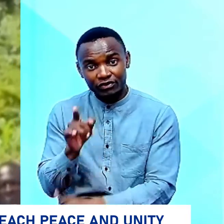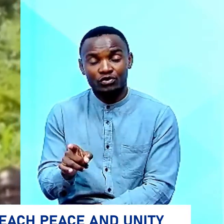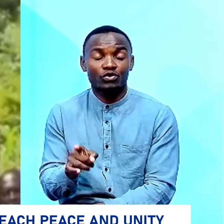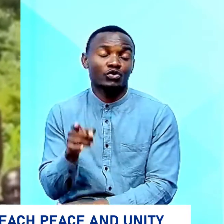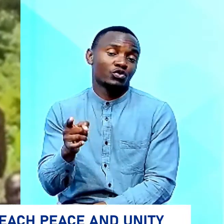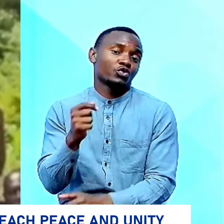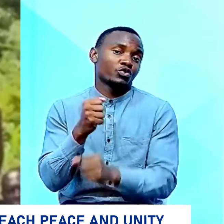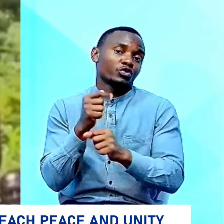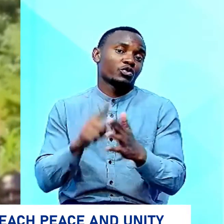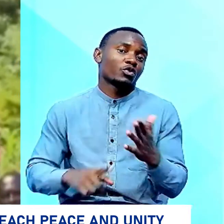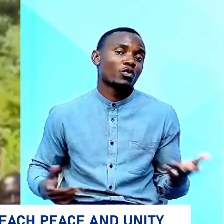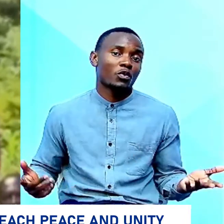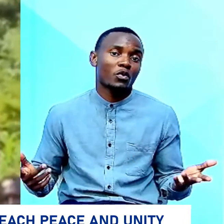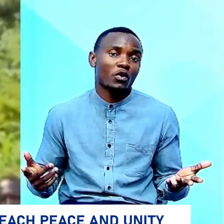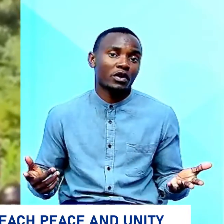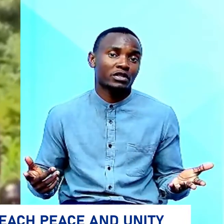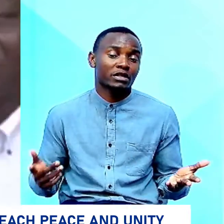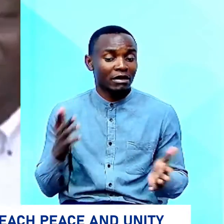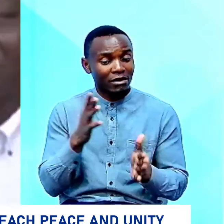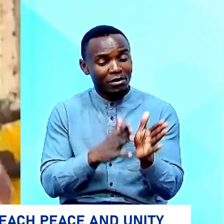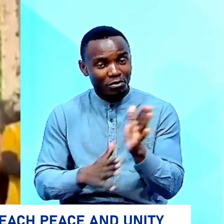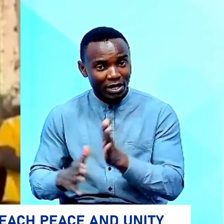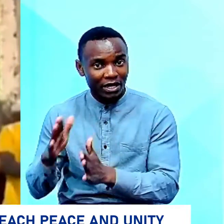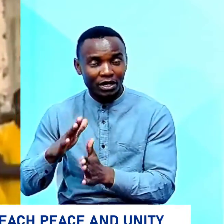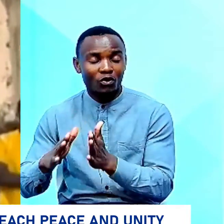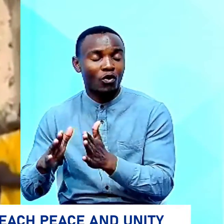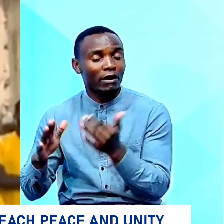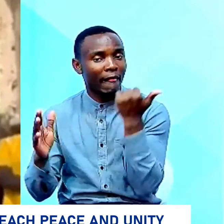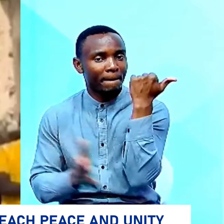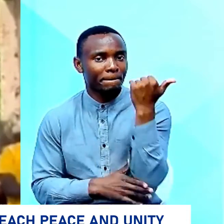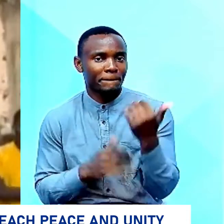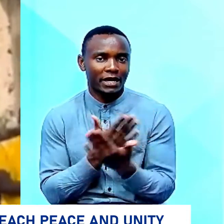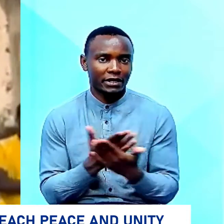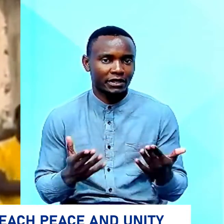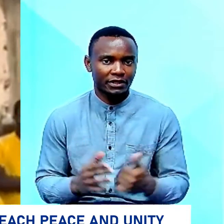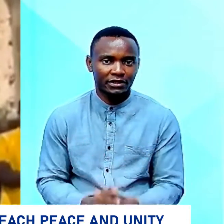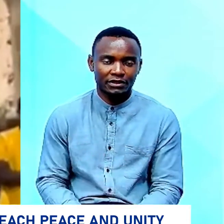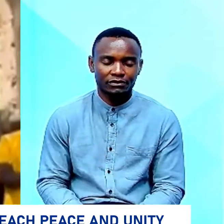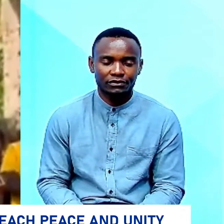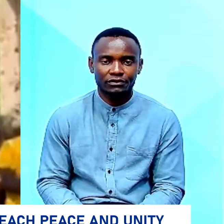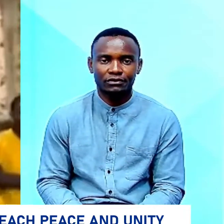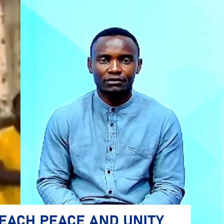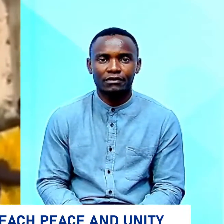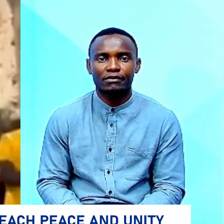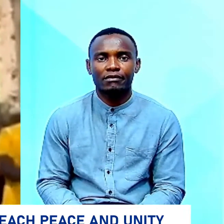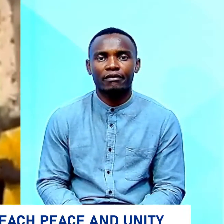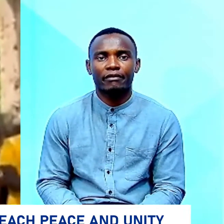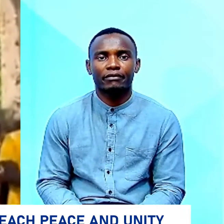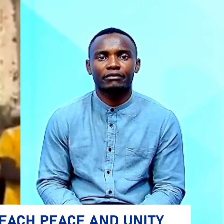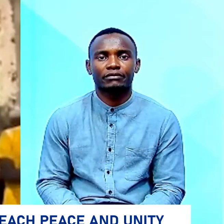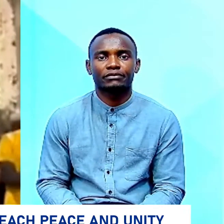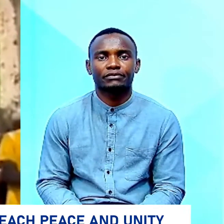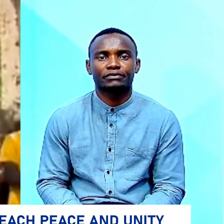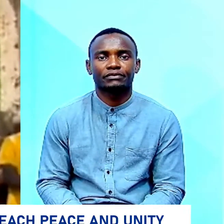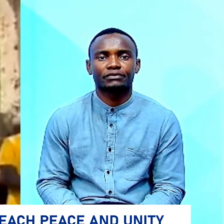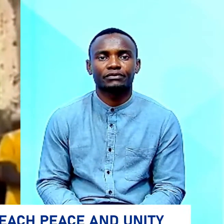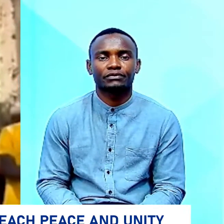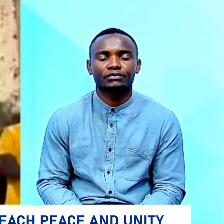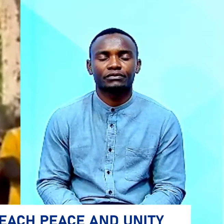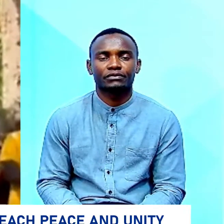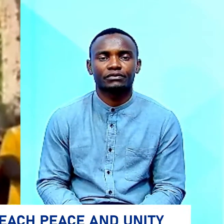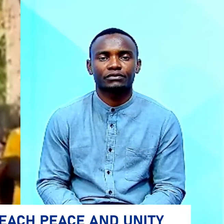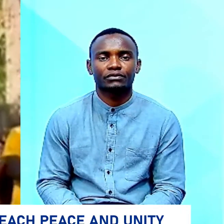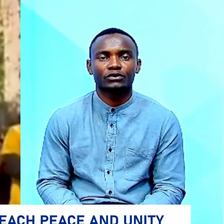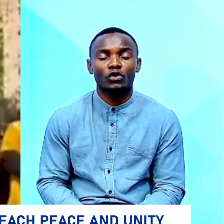ulikuwa unapanga mambo ambayo sio sawa. Sisi tunashukuru sana uhusiano ya polisi. Polisi wanafanya kazi mzuri. Lakini hatutaki